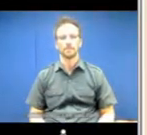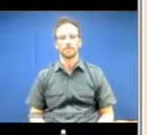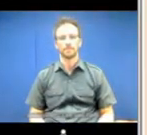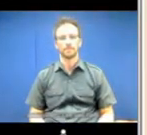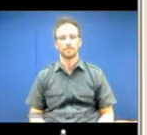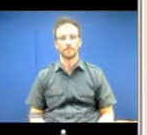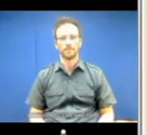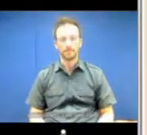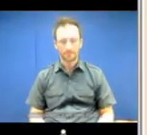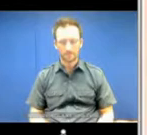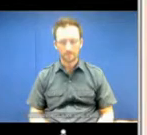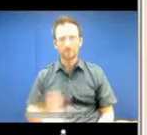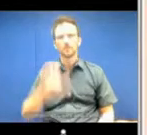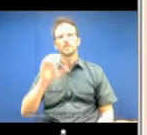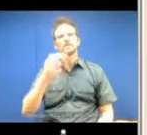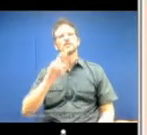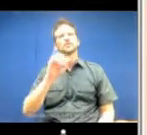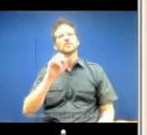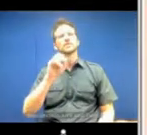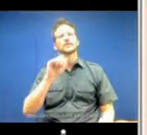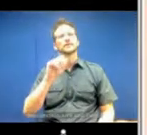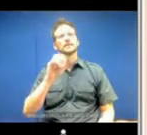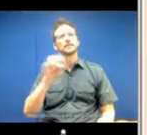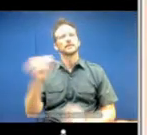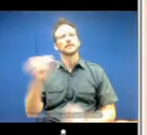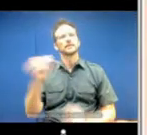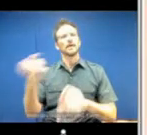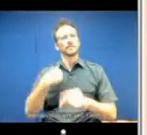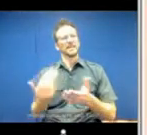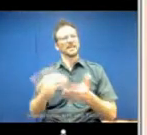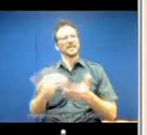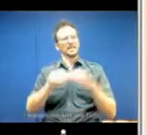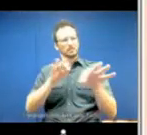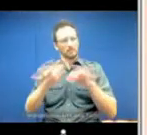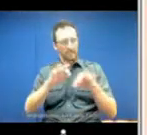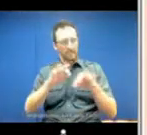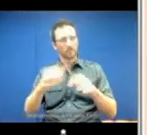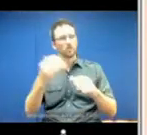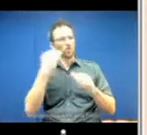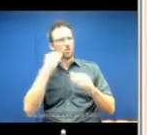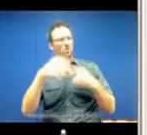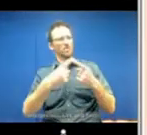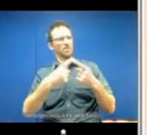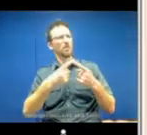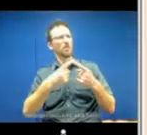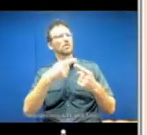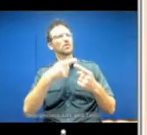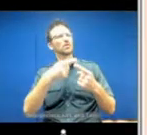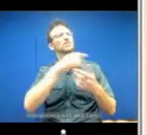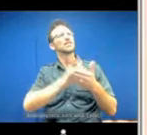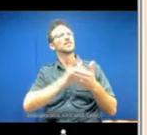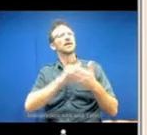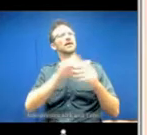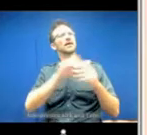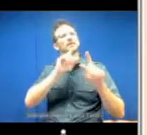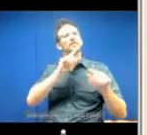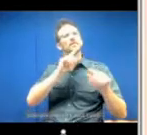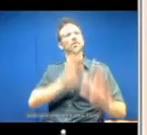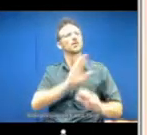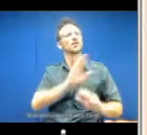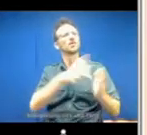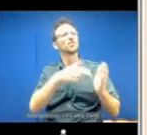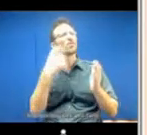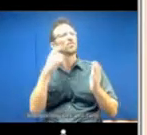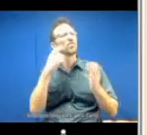Christine's asked me to repeat what I said about knowing the deponent's role. Sure. I want to know if they're the plaintiff, the